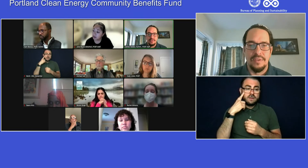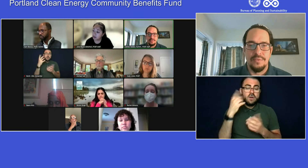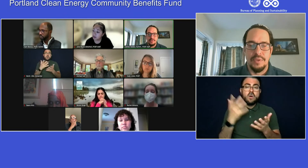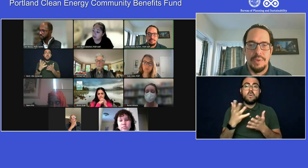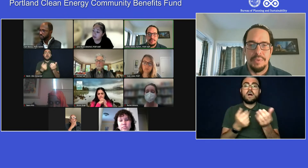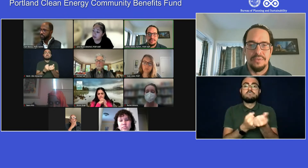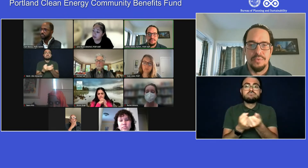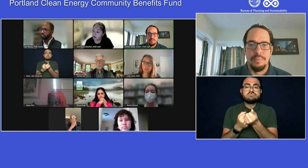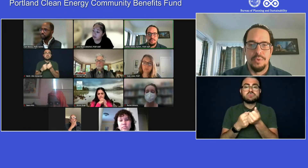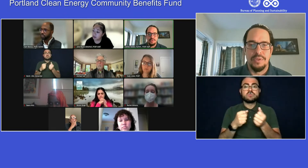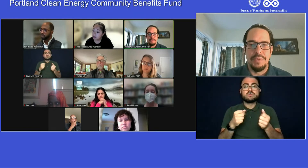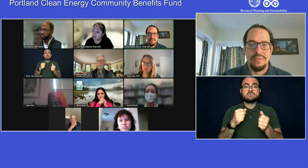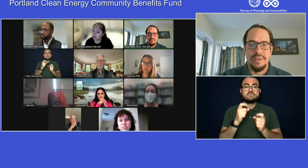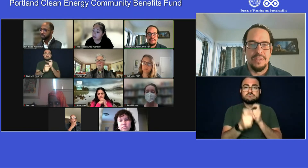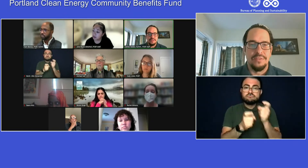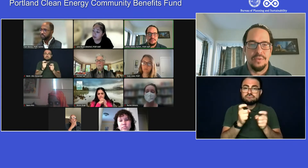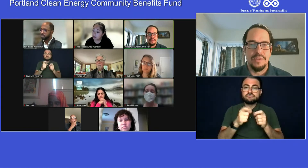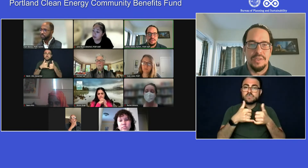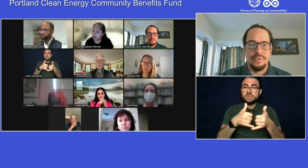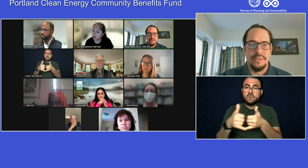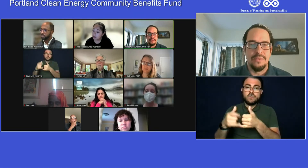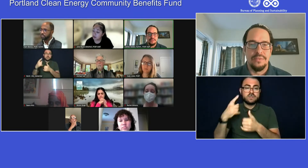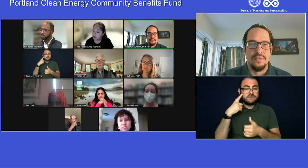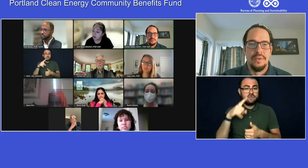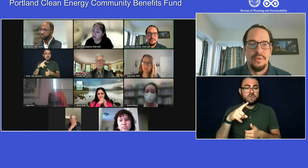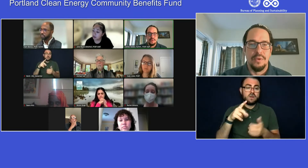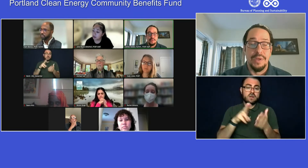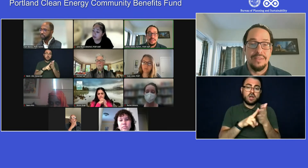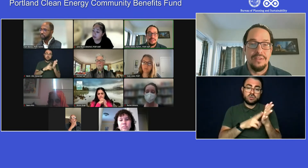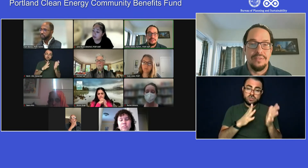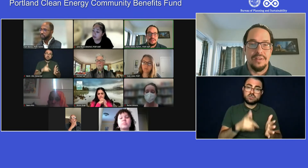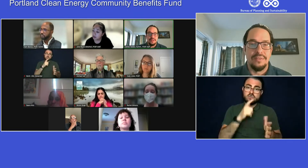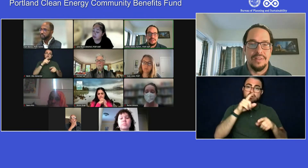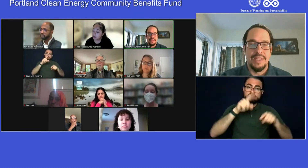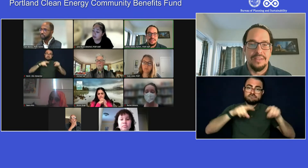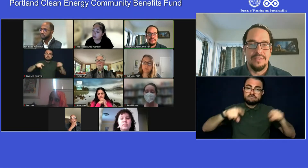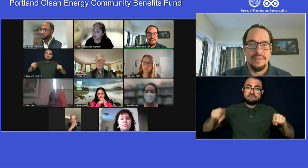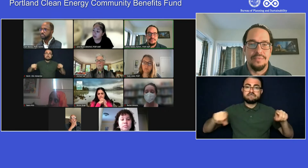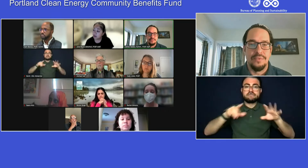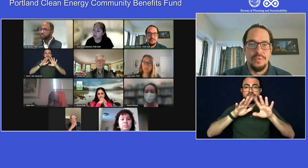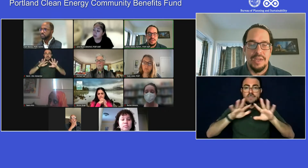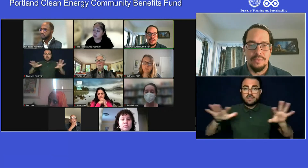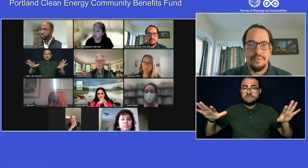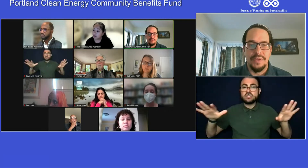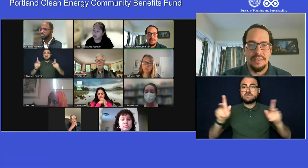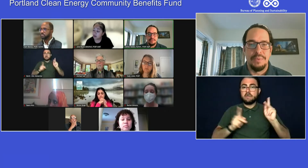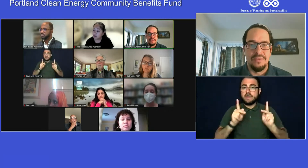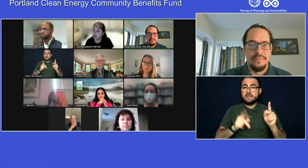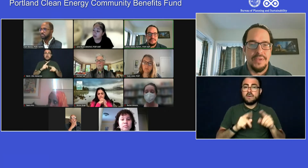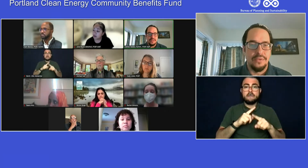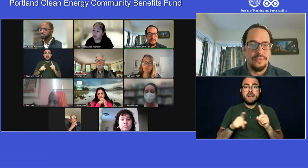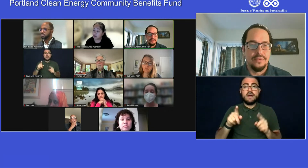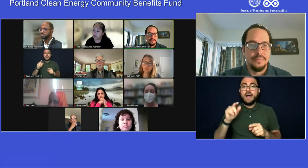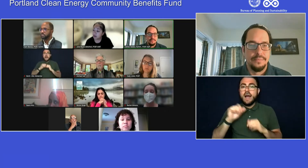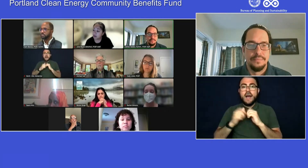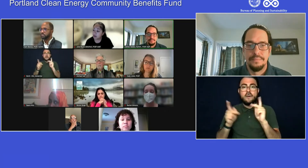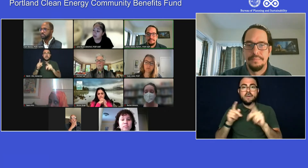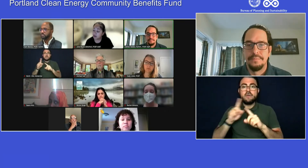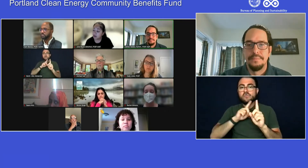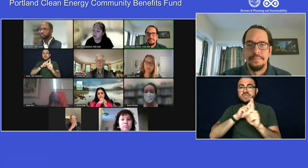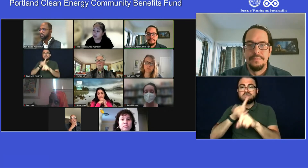conduits exist for the public to report to PCEF that certain contractors or grantees that has aligned itself do not reflect PCEF